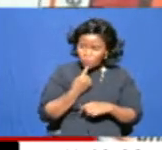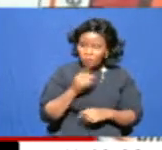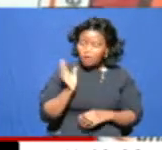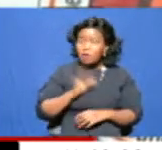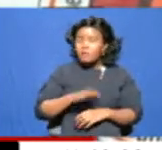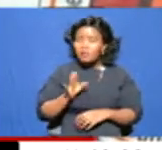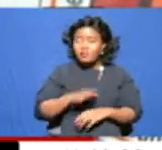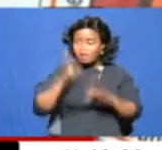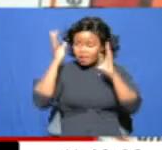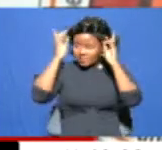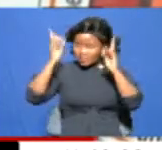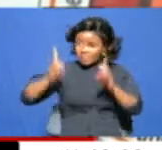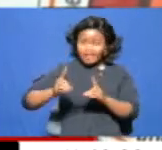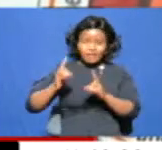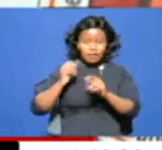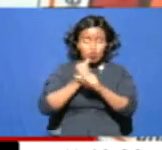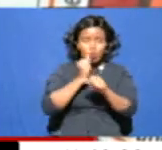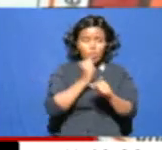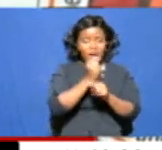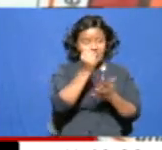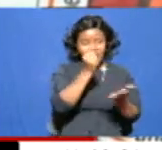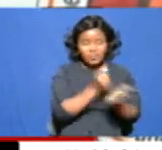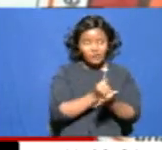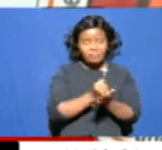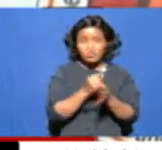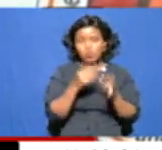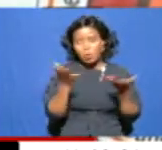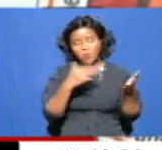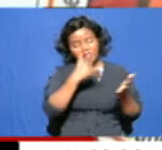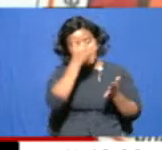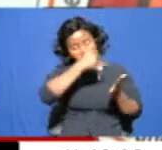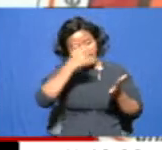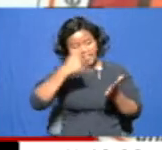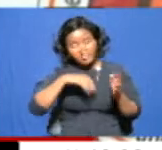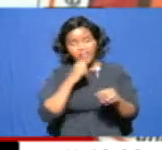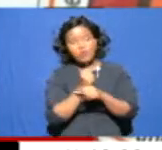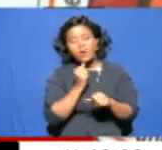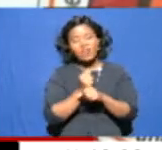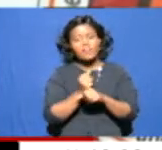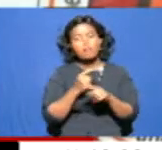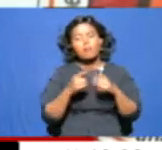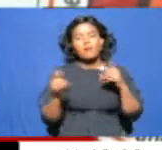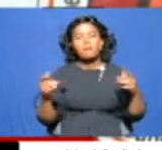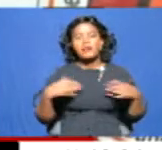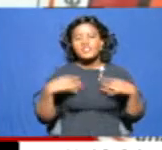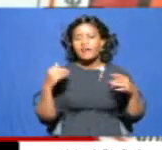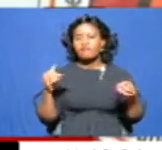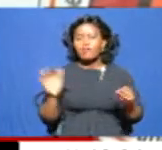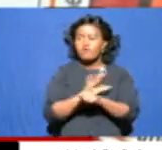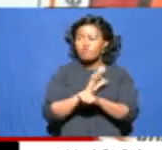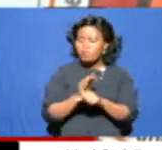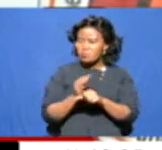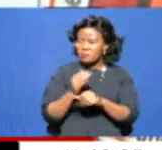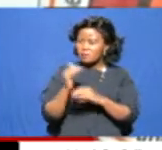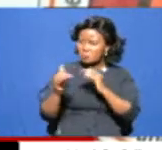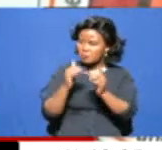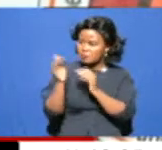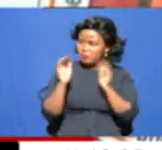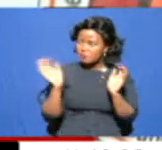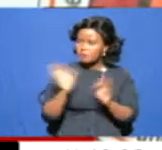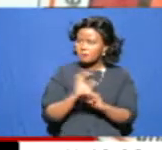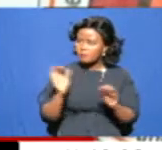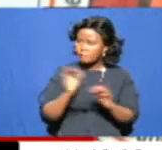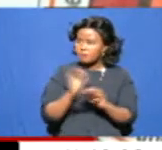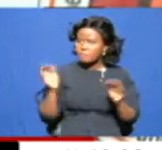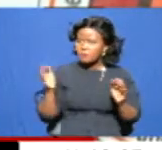to be doing, to work in the office, to do design work. But it doesn't give you a full roundedness as an engineer. Mm-hmm. So those are the things, and I don't